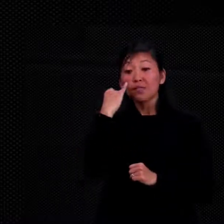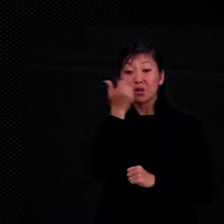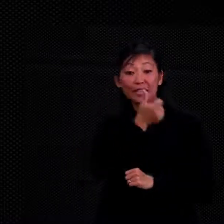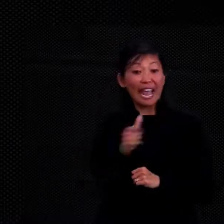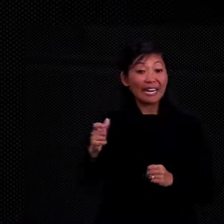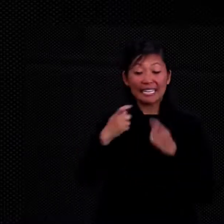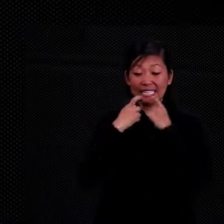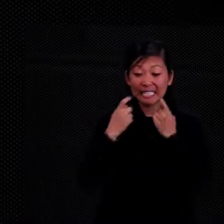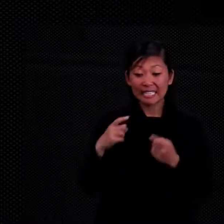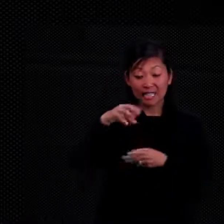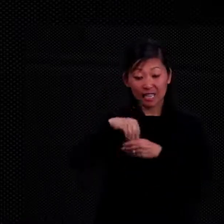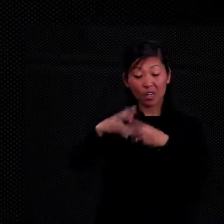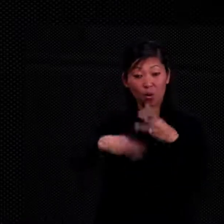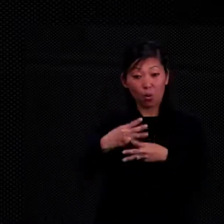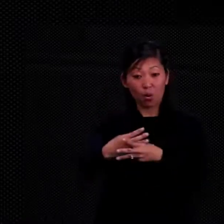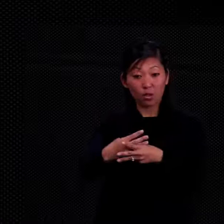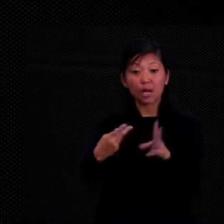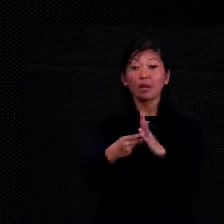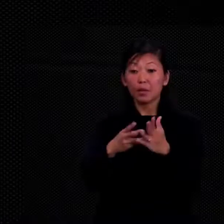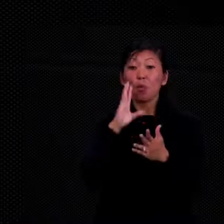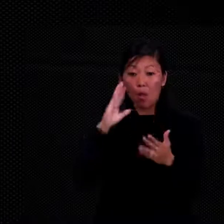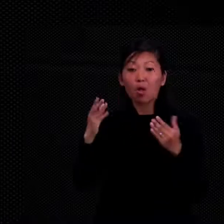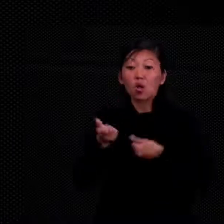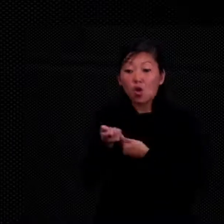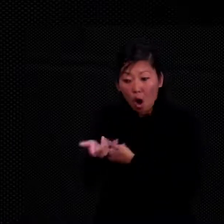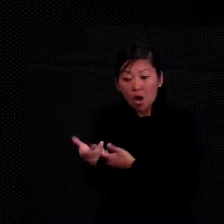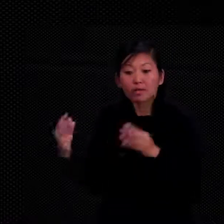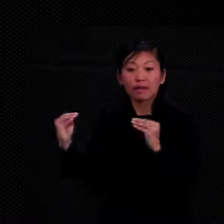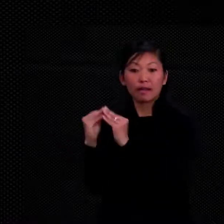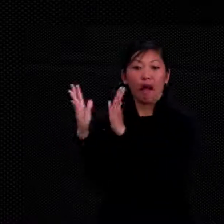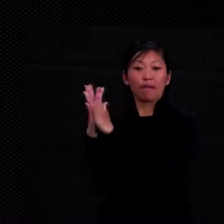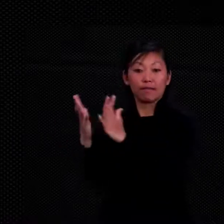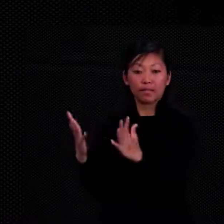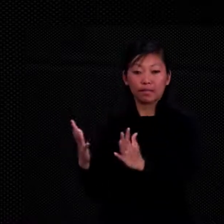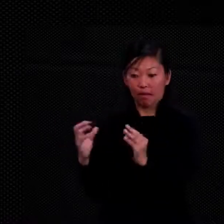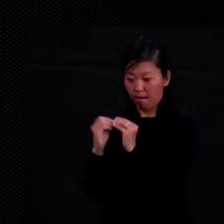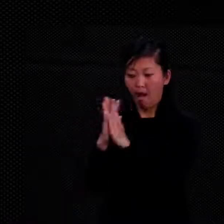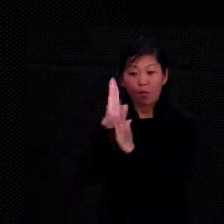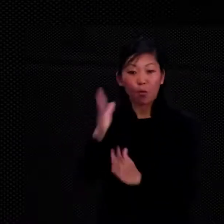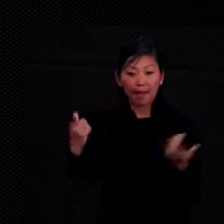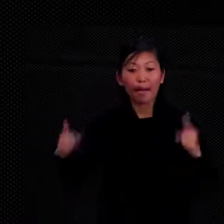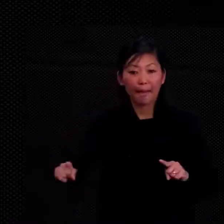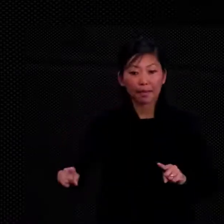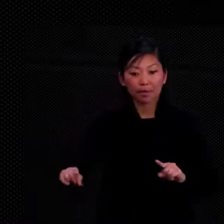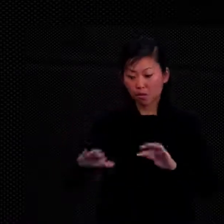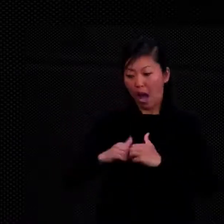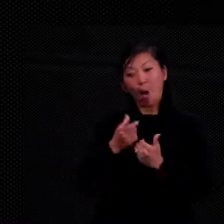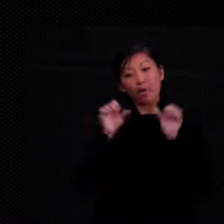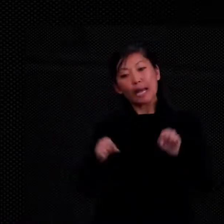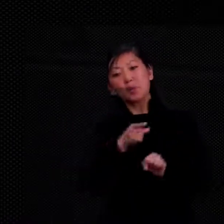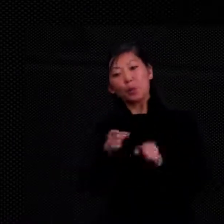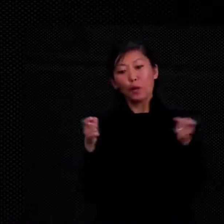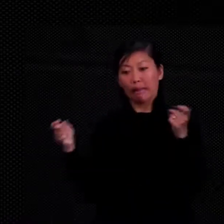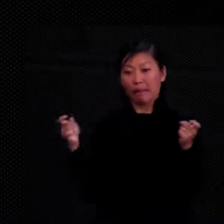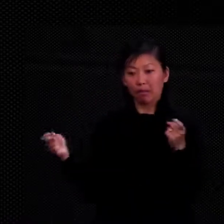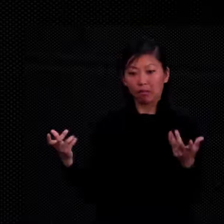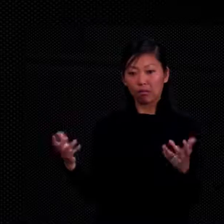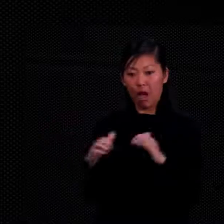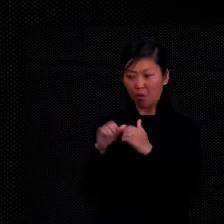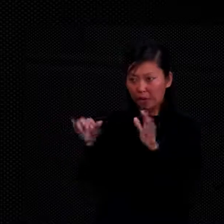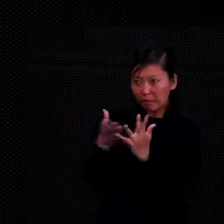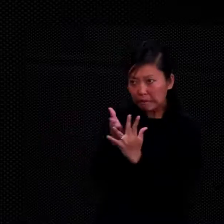will be conflict. And so the question becomes, how will we deal with it? How will we navigate our way through